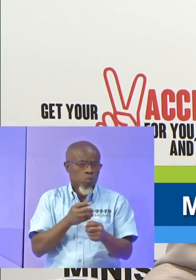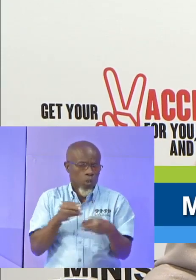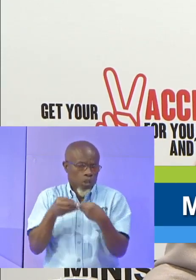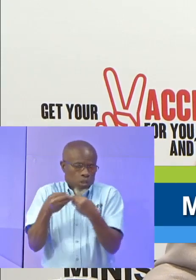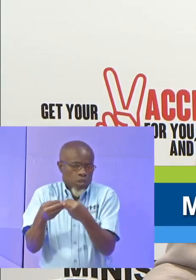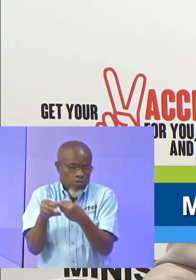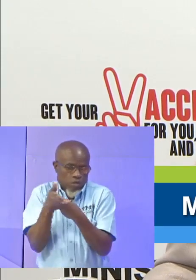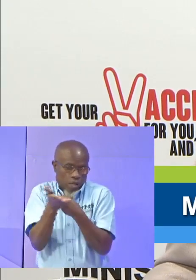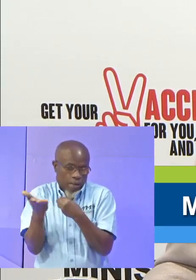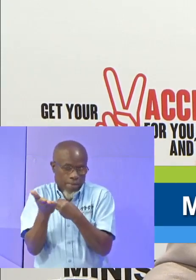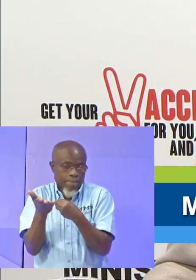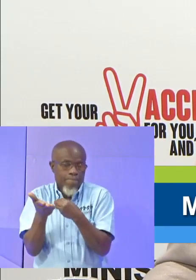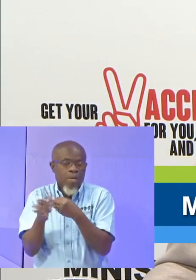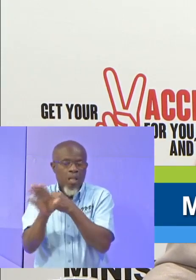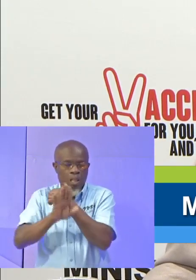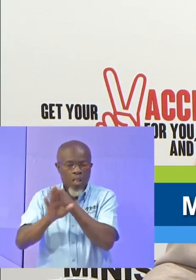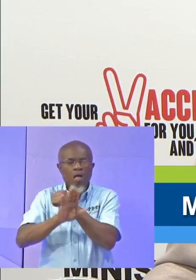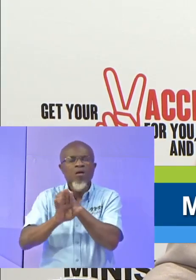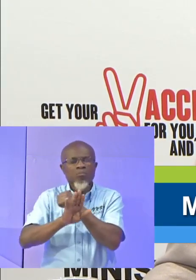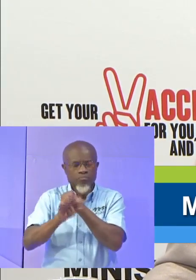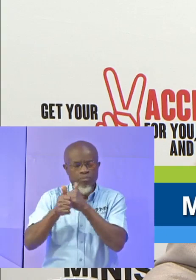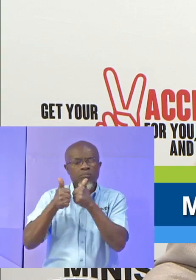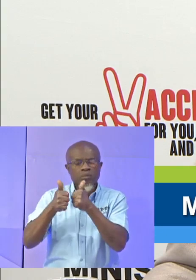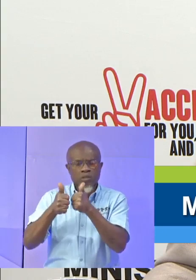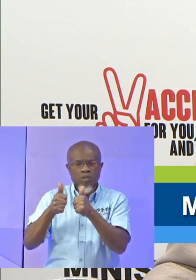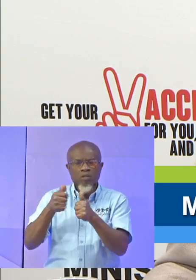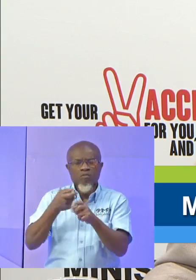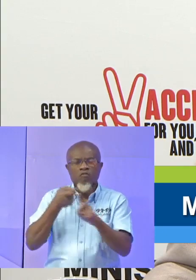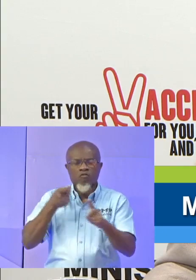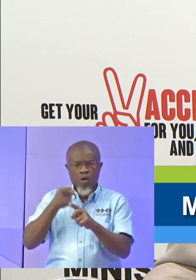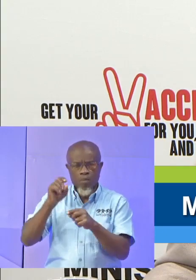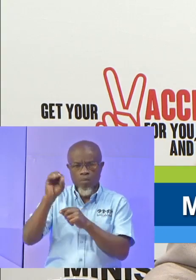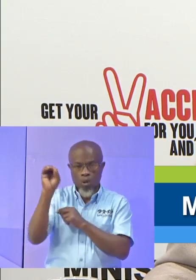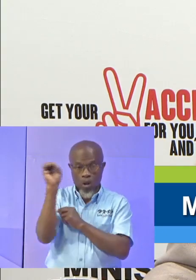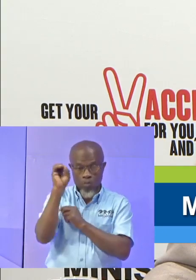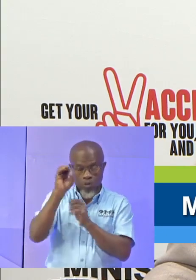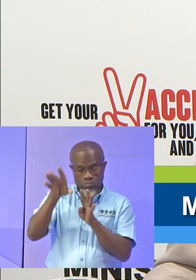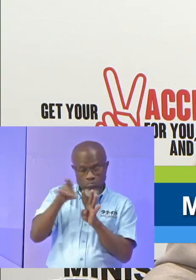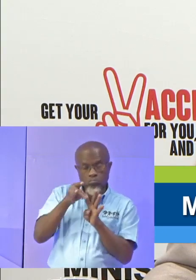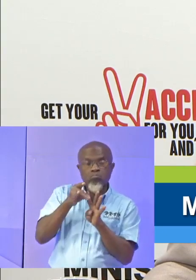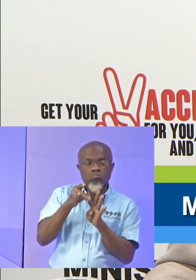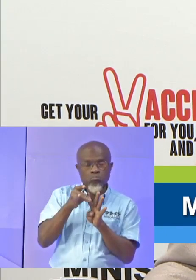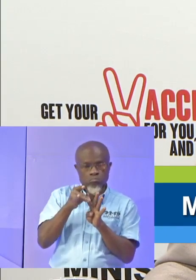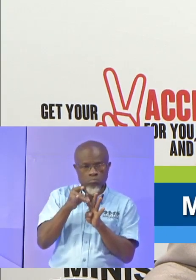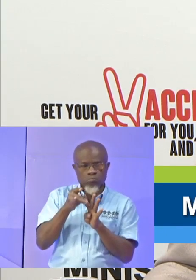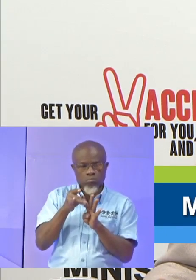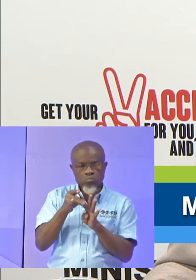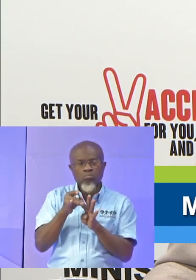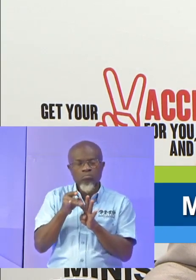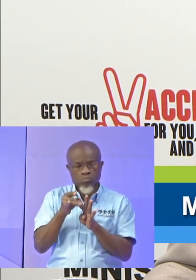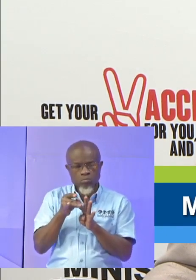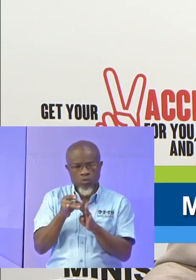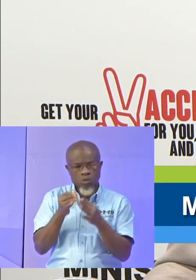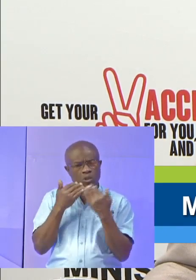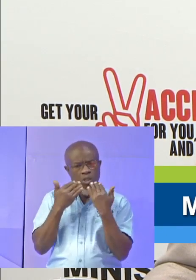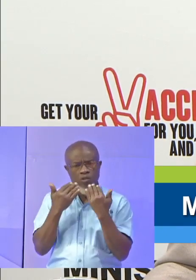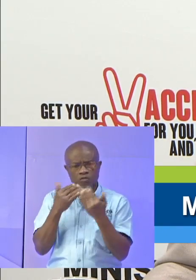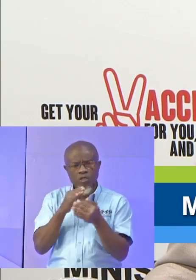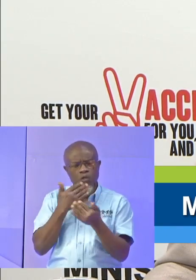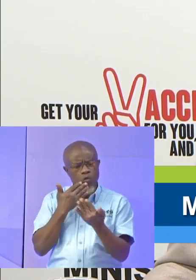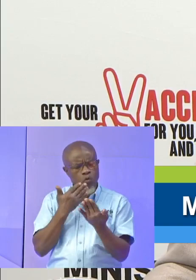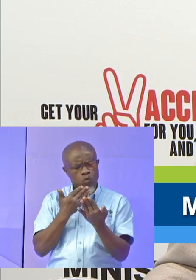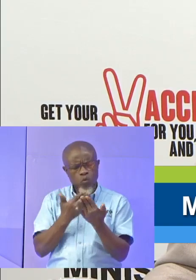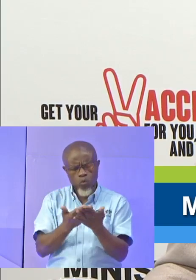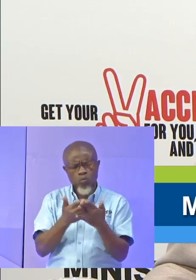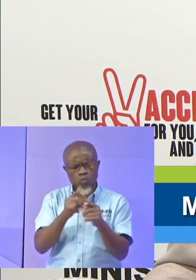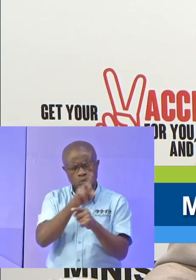against Omicron. So again, Alicia, second excellent topic raised this morning, and